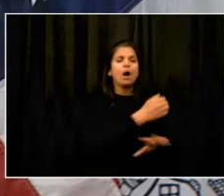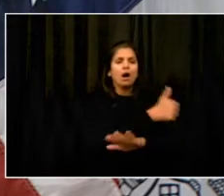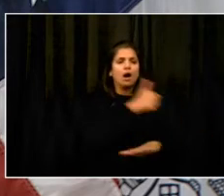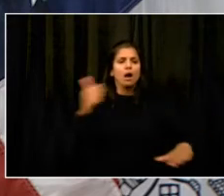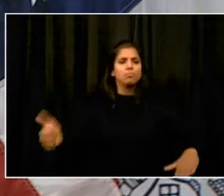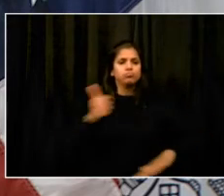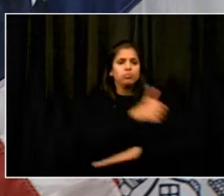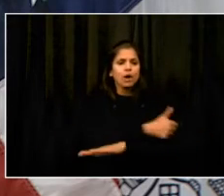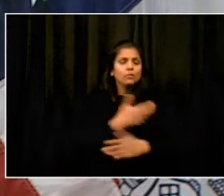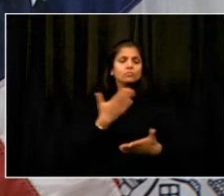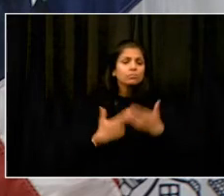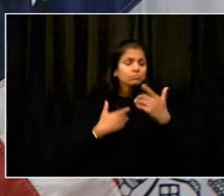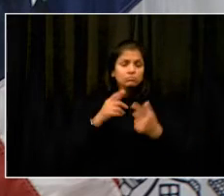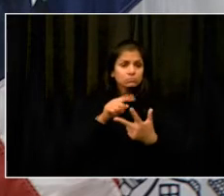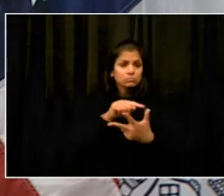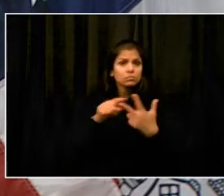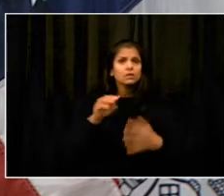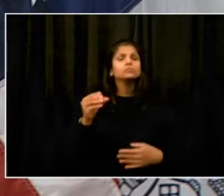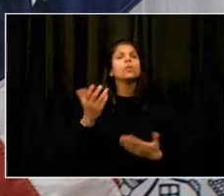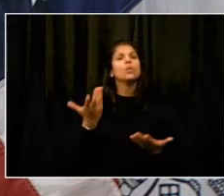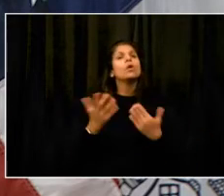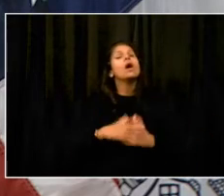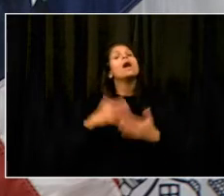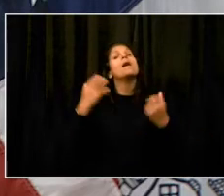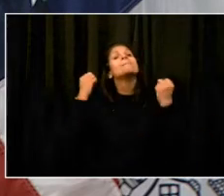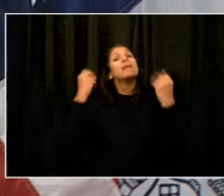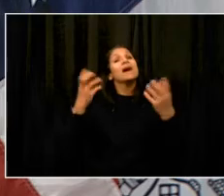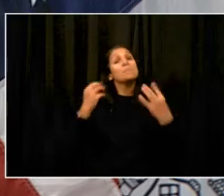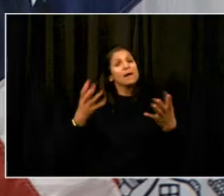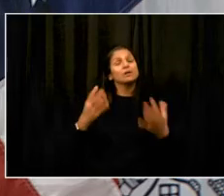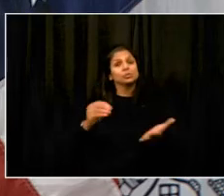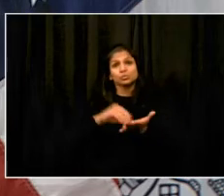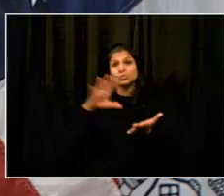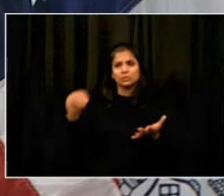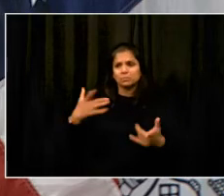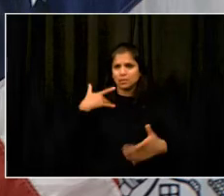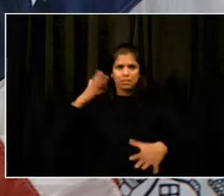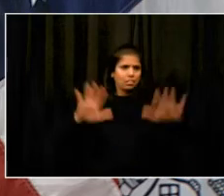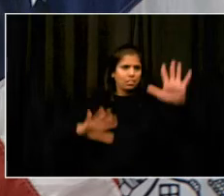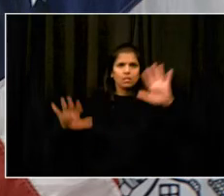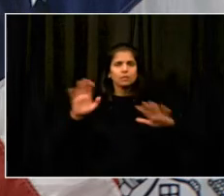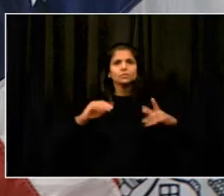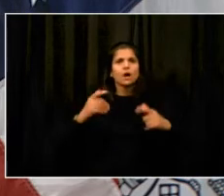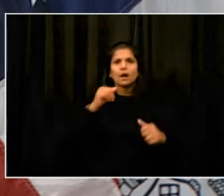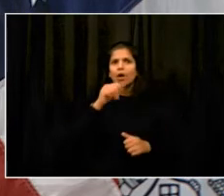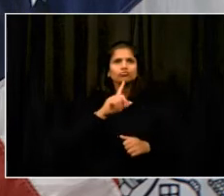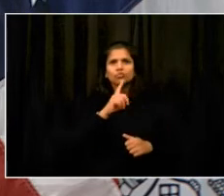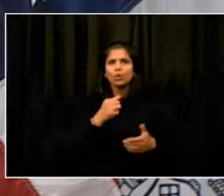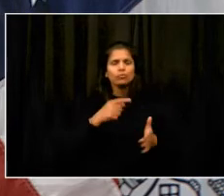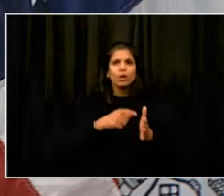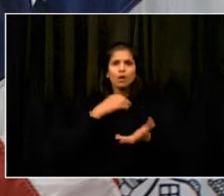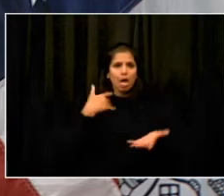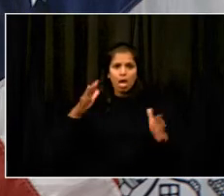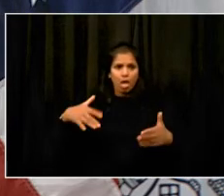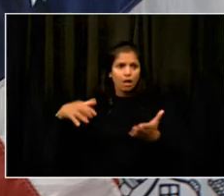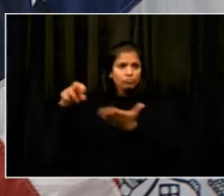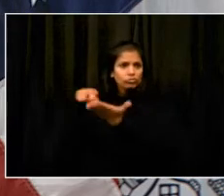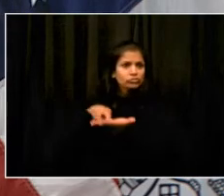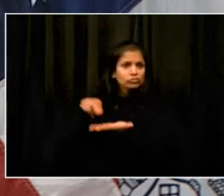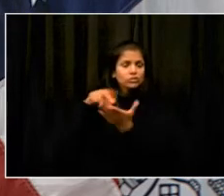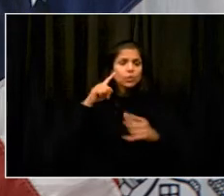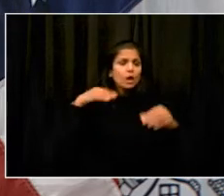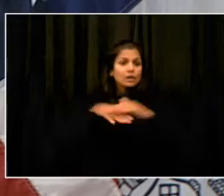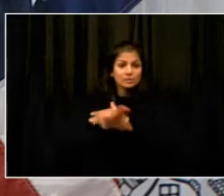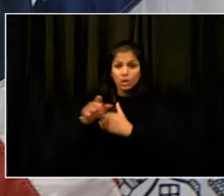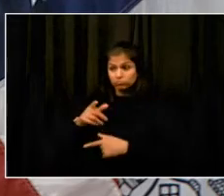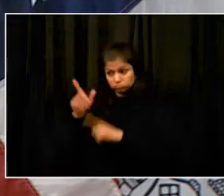they hadn't signed up for blended, or they hadn't shown up even if they did sign up for blended. So we've got a group of students